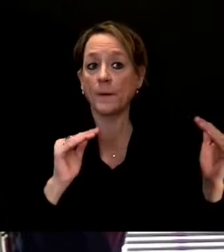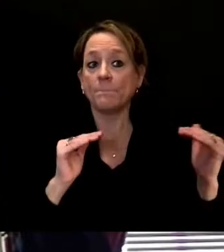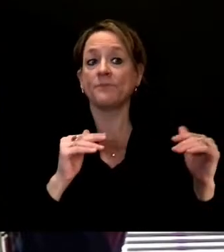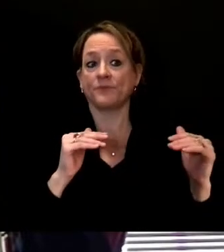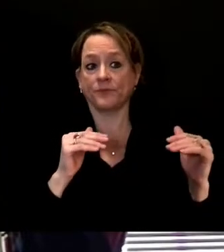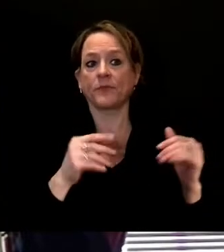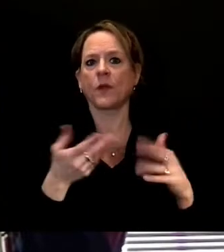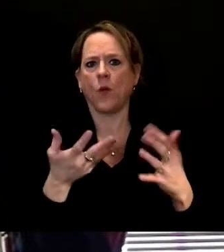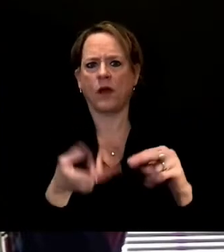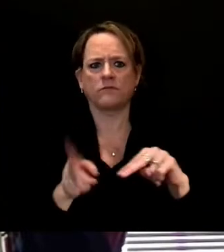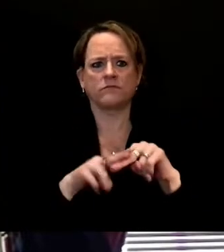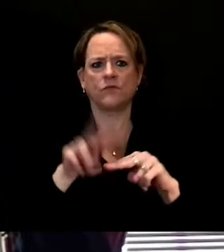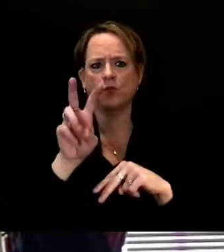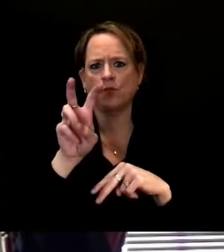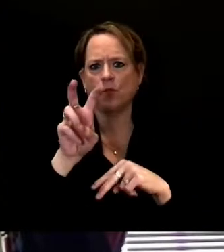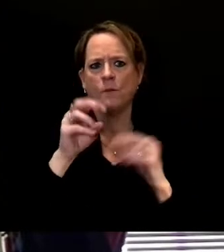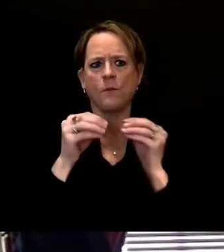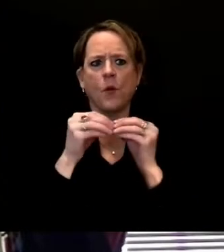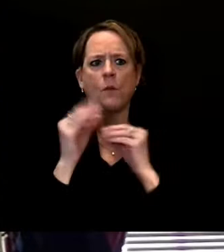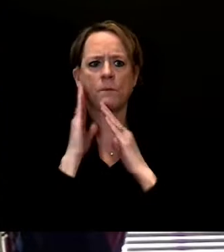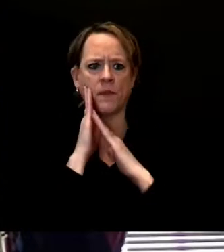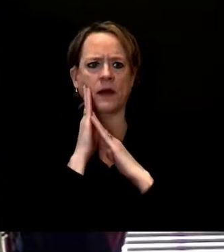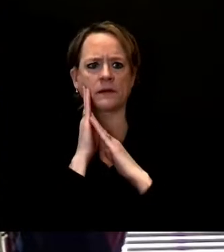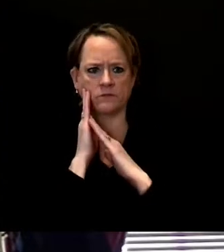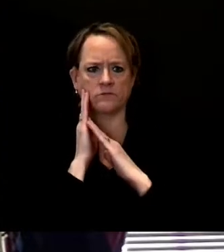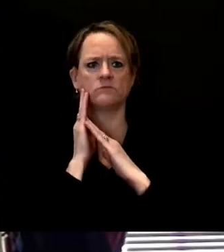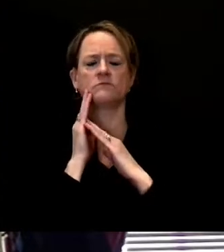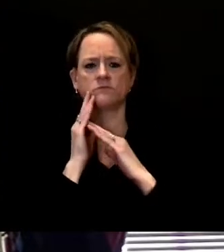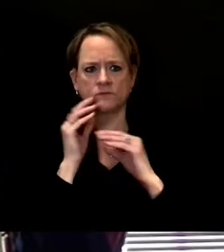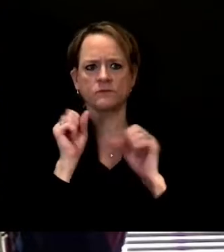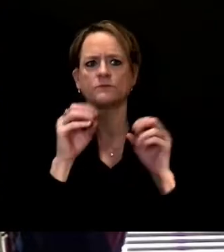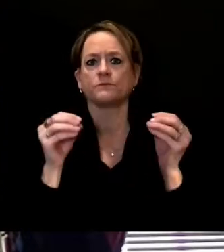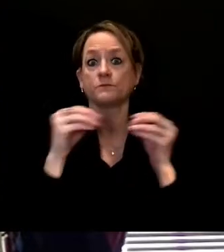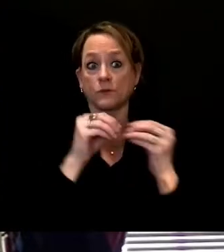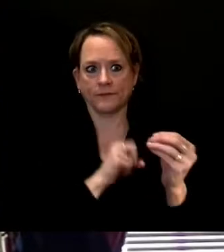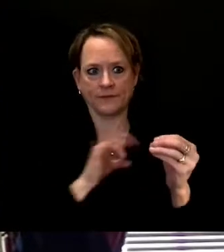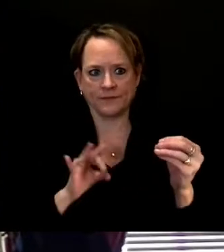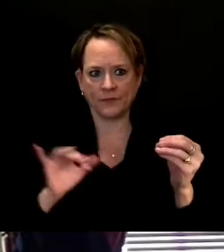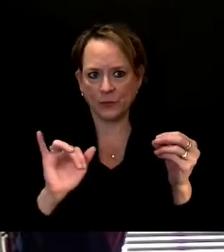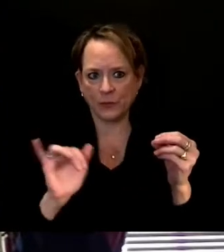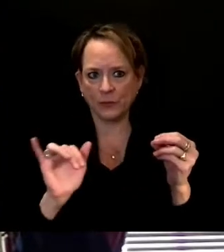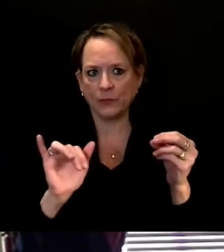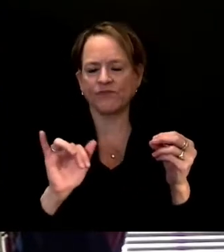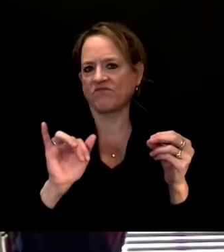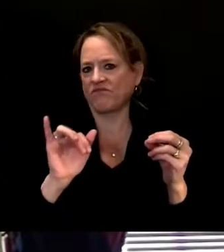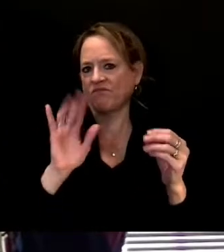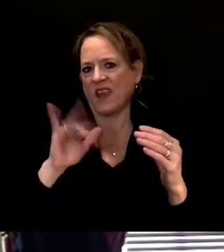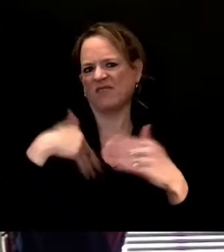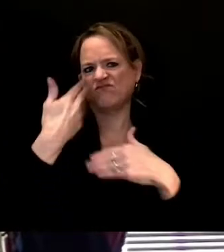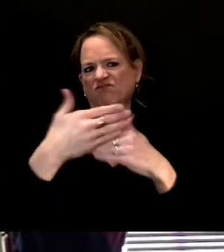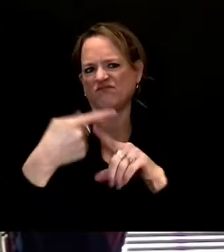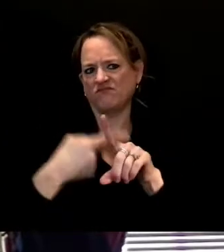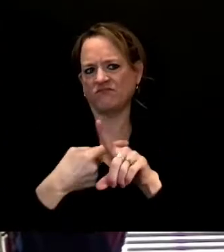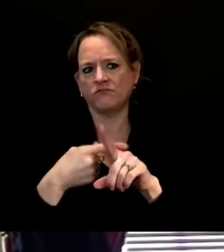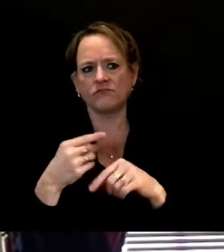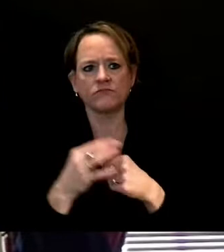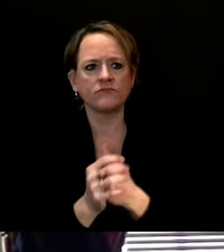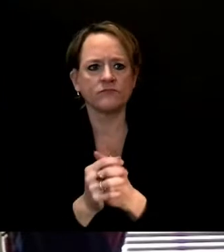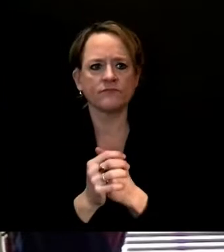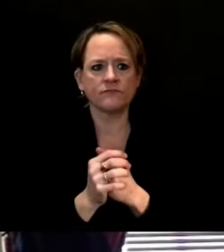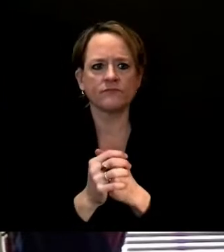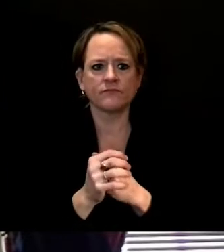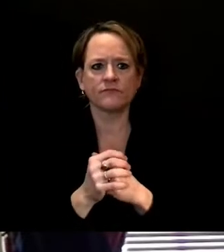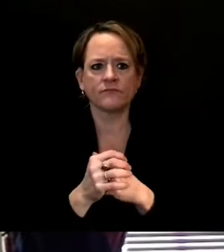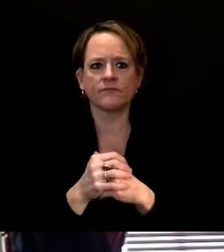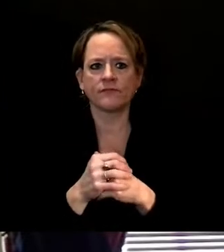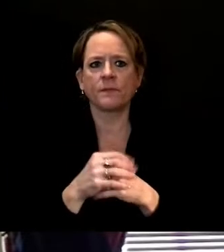post-acute care patients in order to free up capacity at hospitals. We've seen time and time again that the Wisconsin